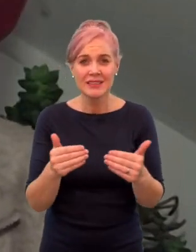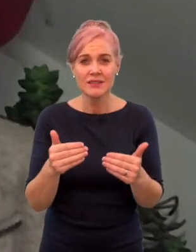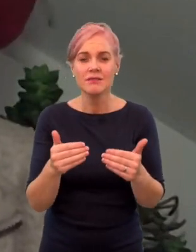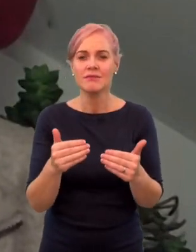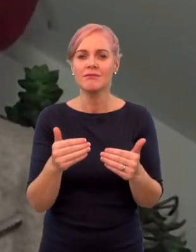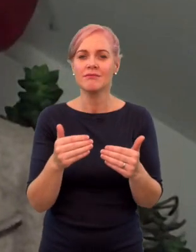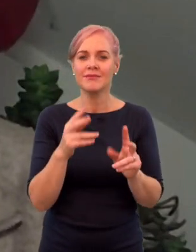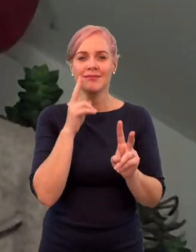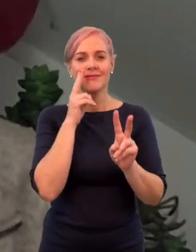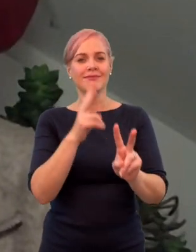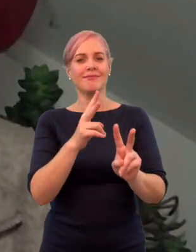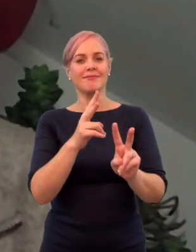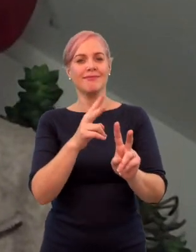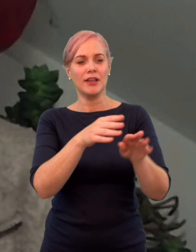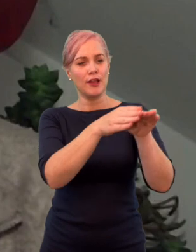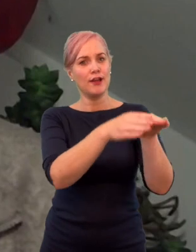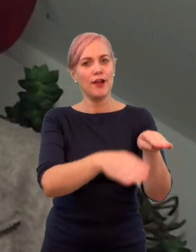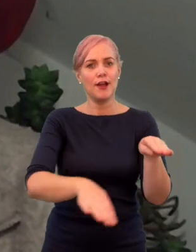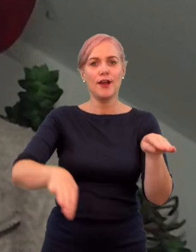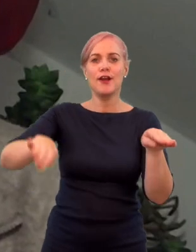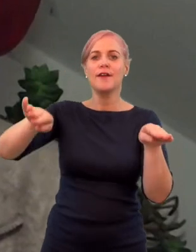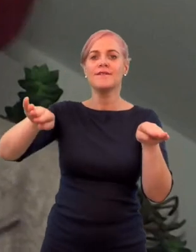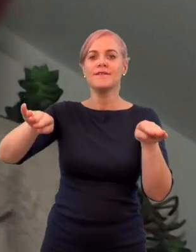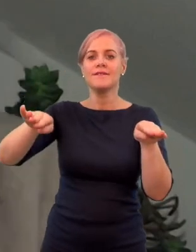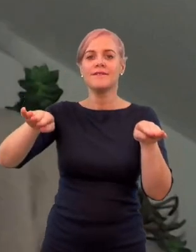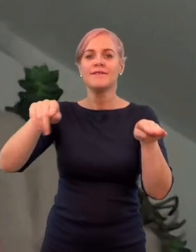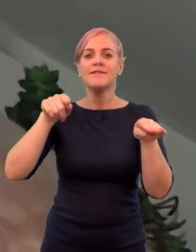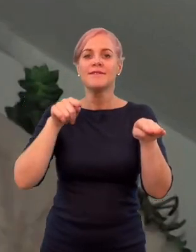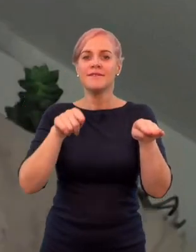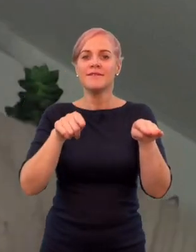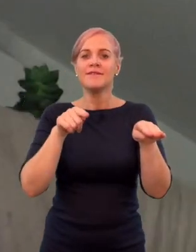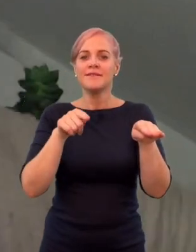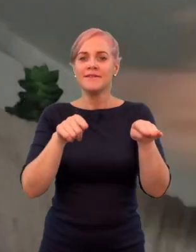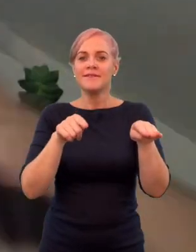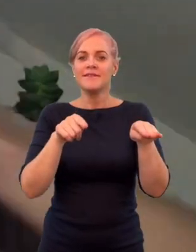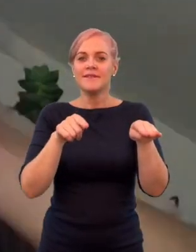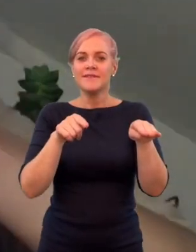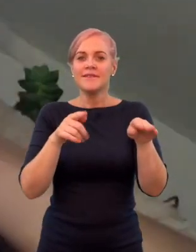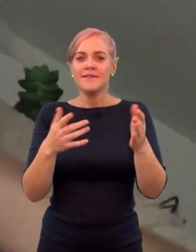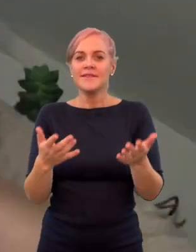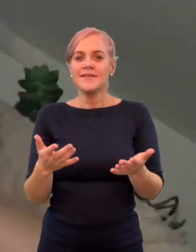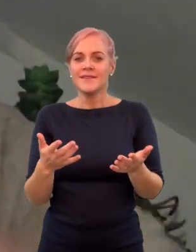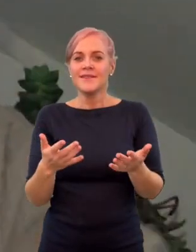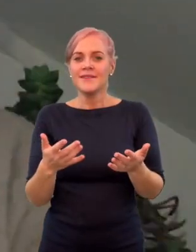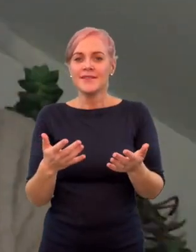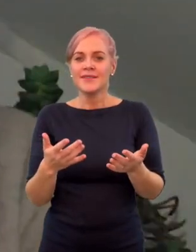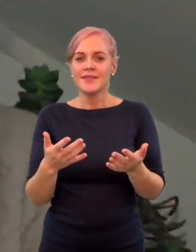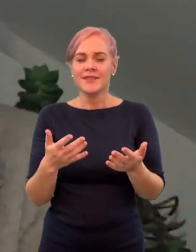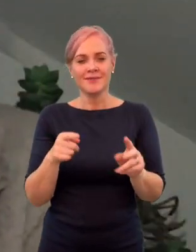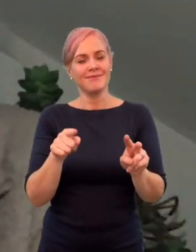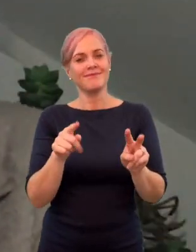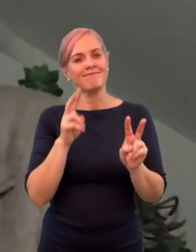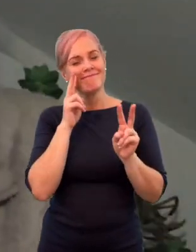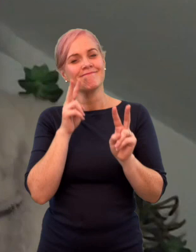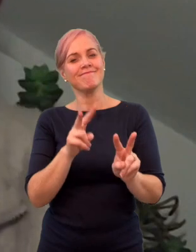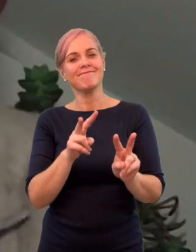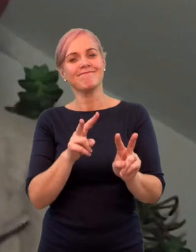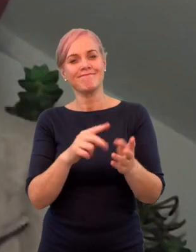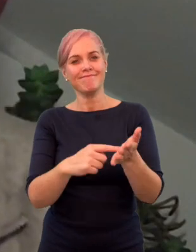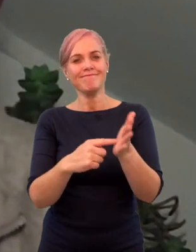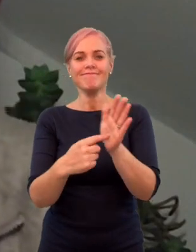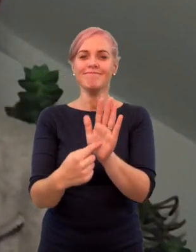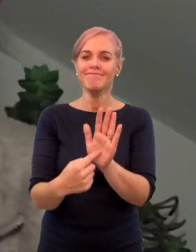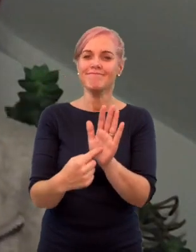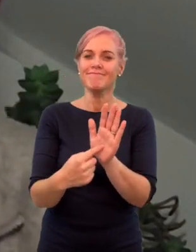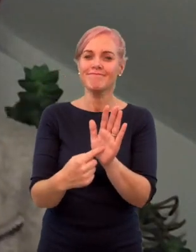Um, and I think having that set against the curve of the, the shape of the, um, set